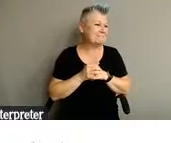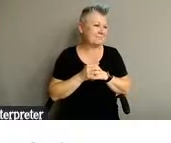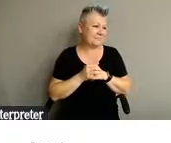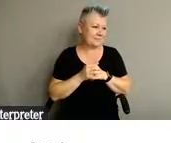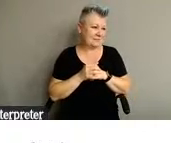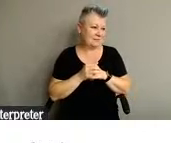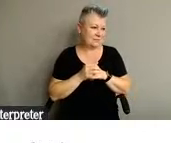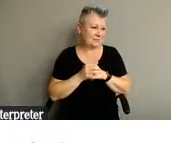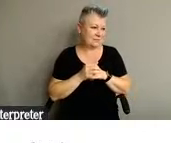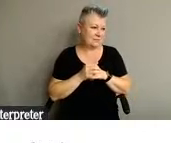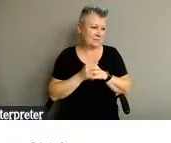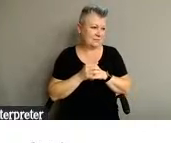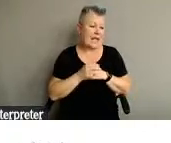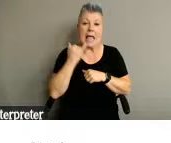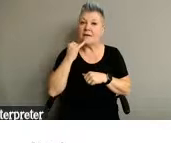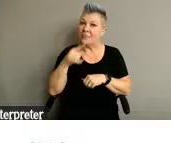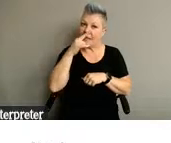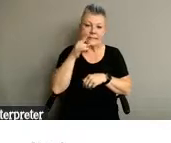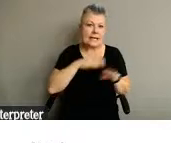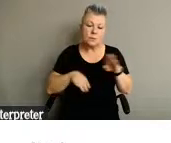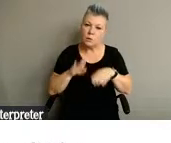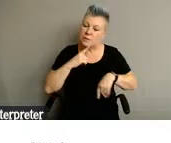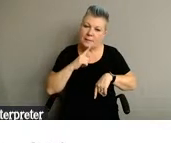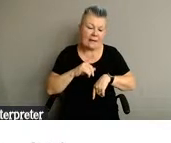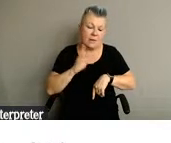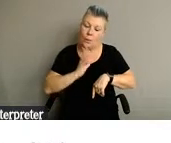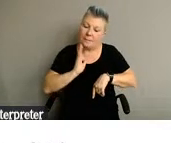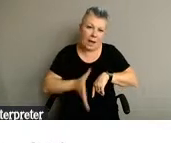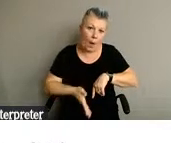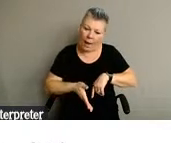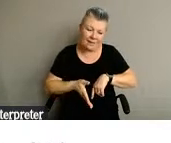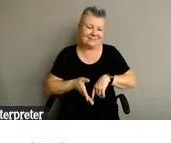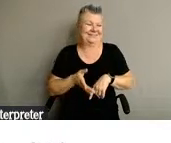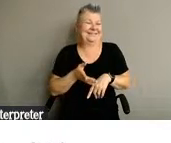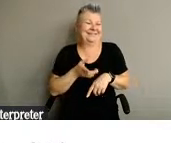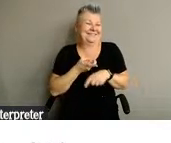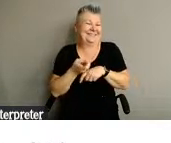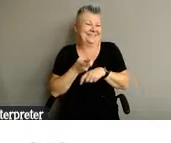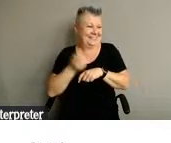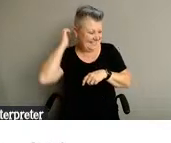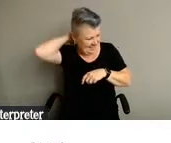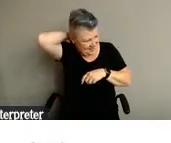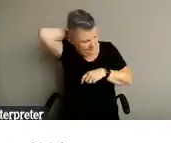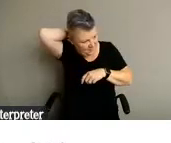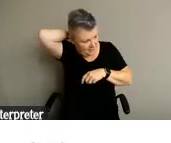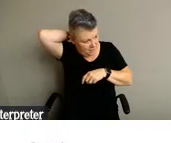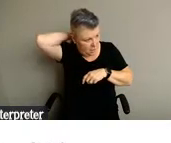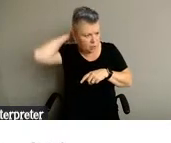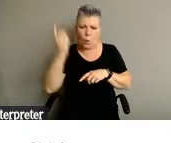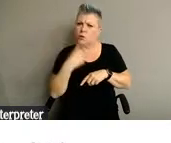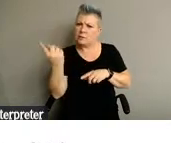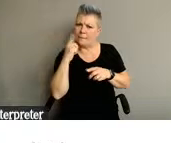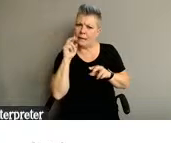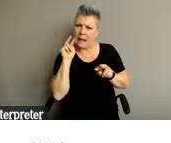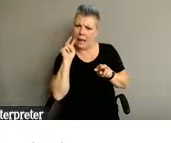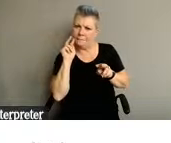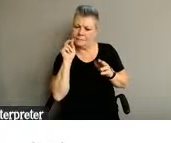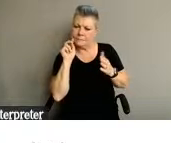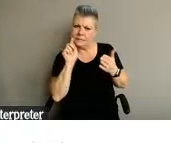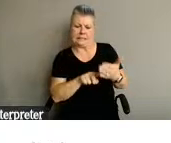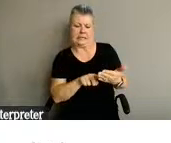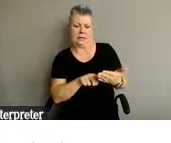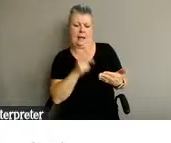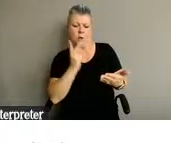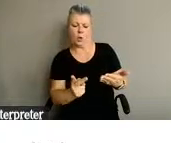I'll take your Kids question. behave and it'll be okay, Yes, right? I'll take your question and then we'll jump back on track. Just something I'm seeing, and I would think, when just looking